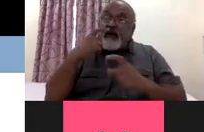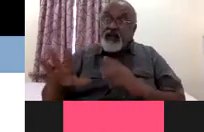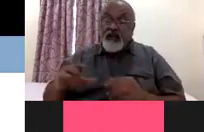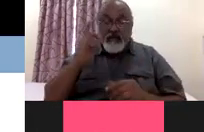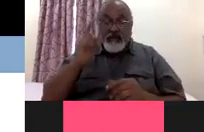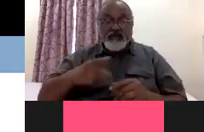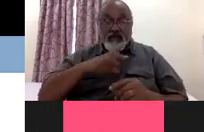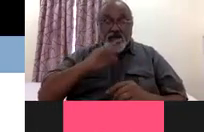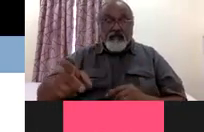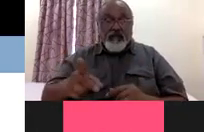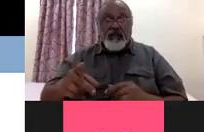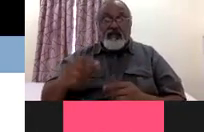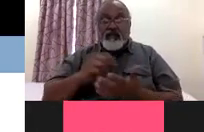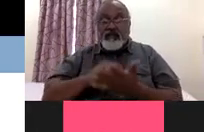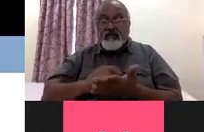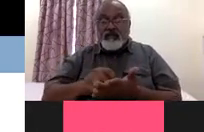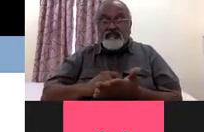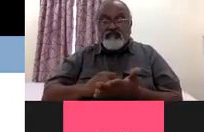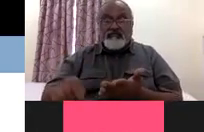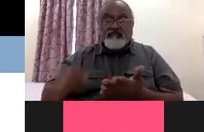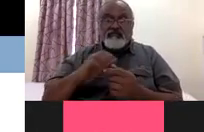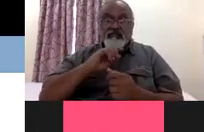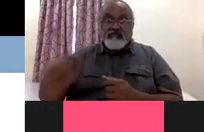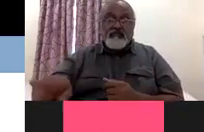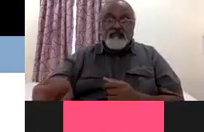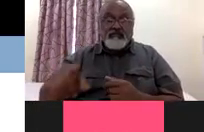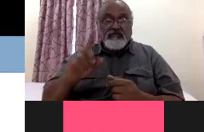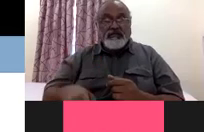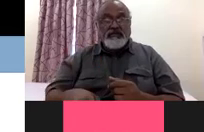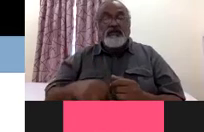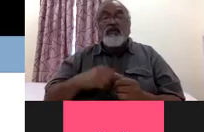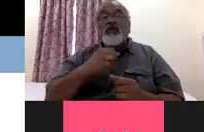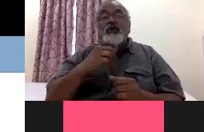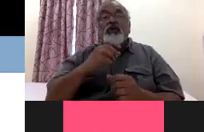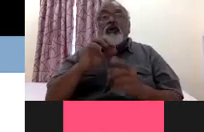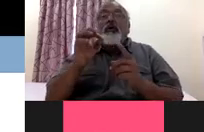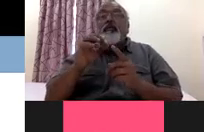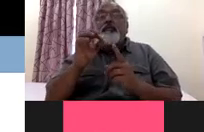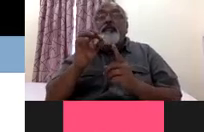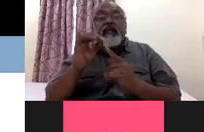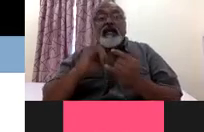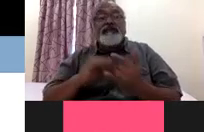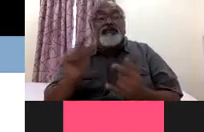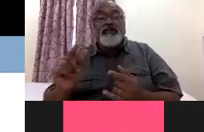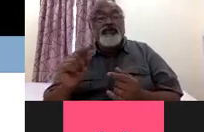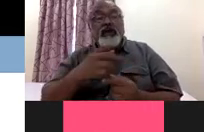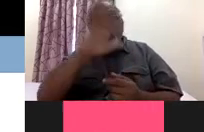sector, dono mein ye hai. Public sector mein, in fact, grievance redressal and other things are further very, very